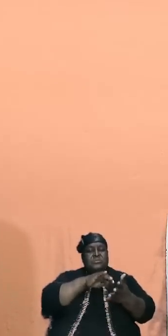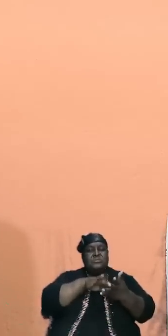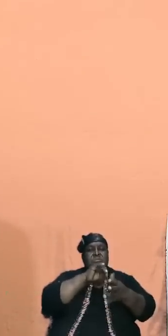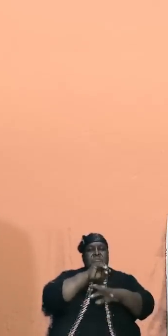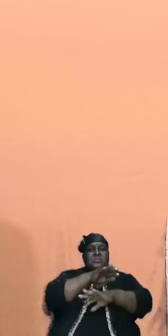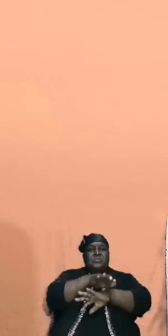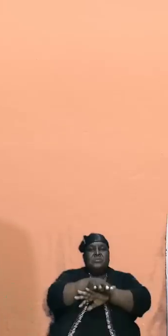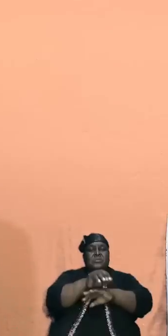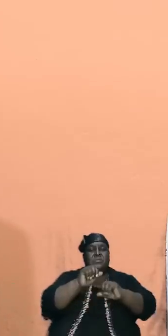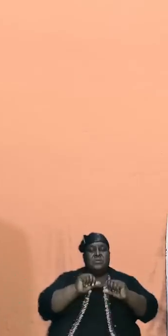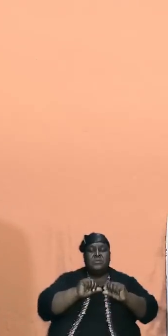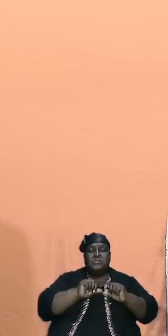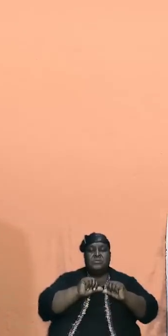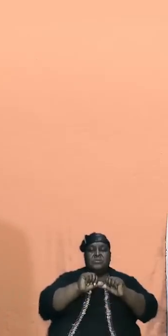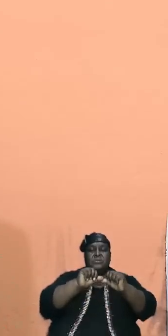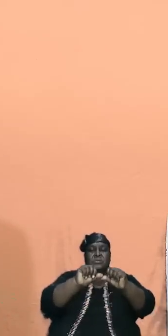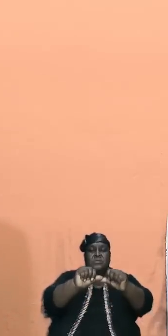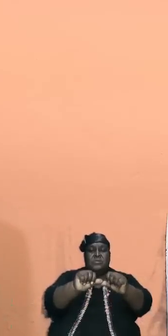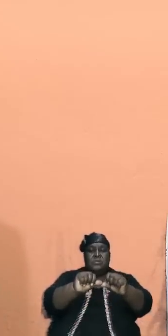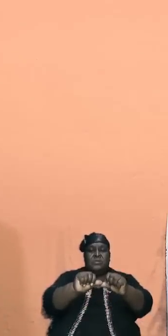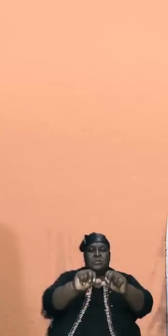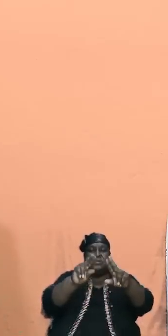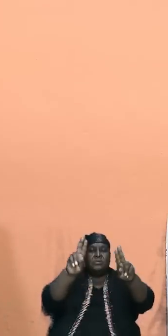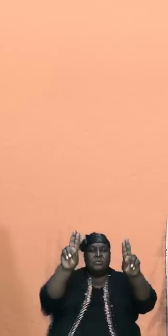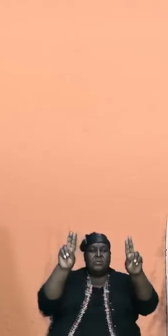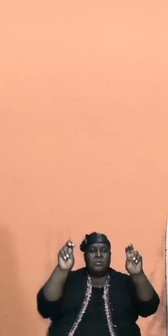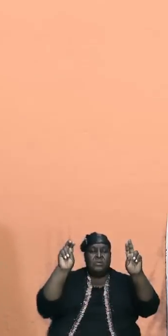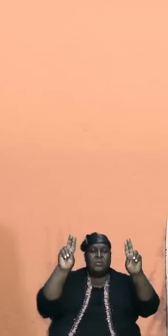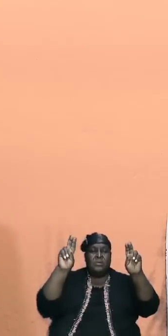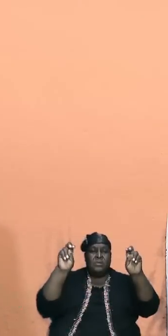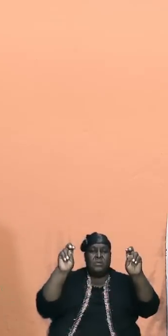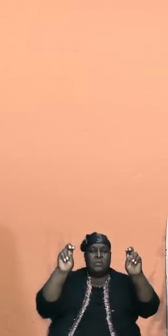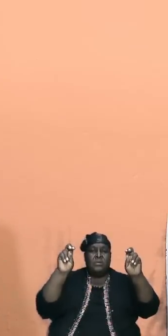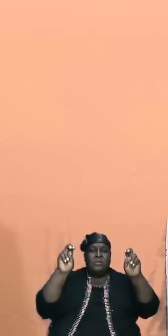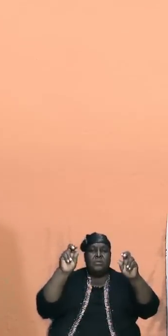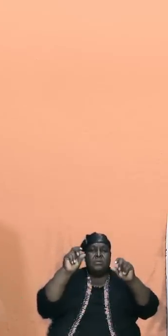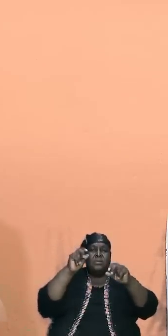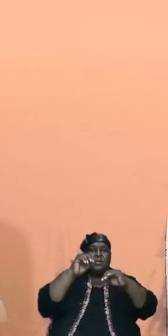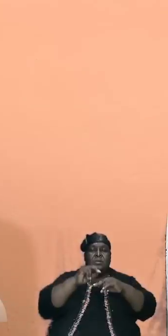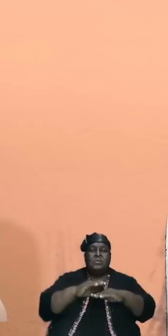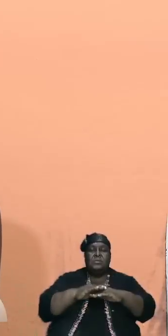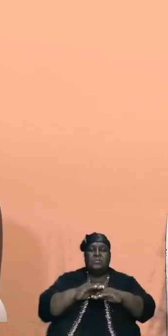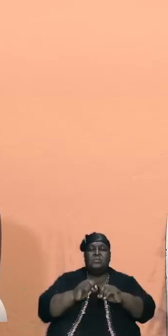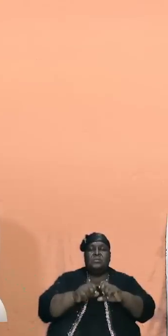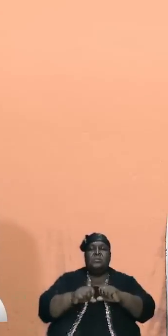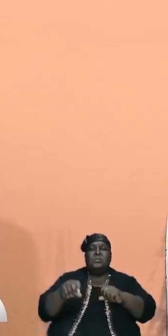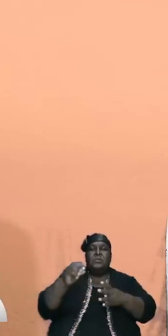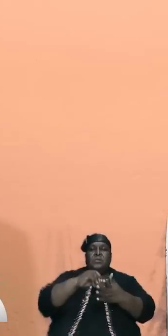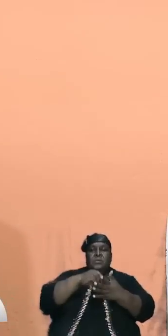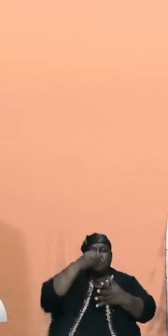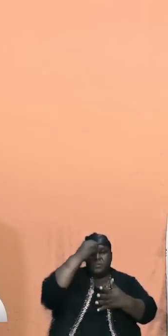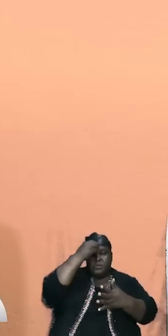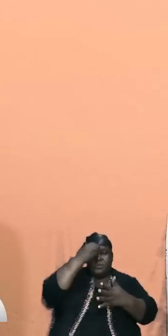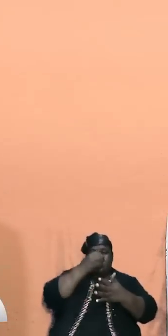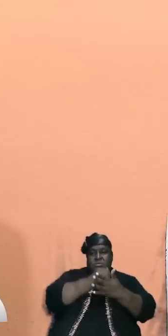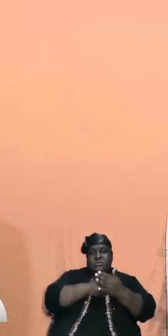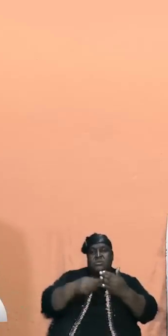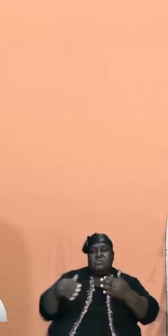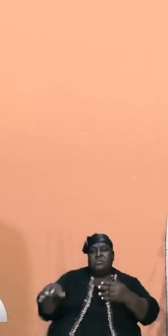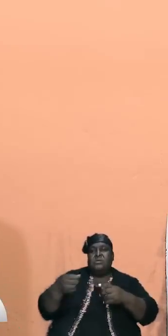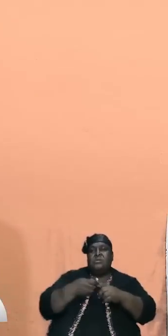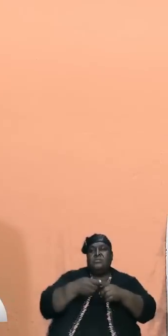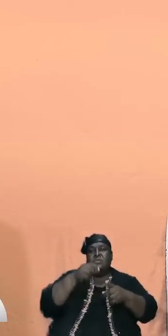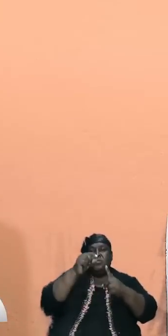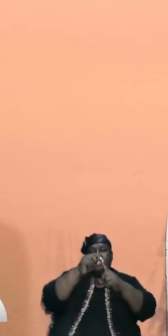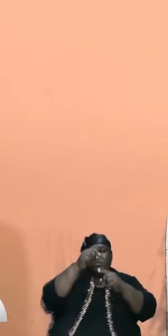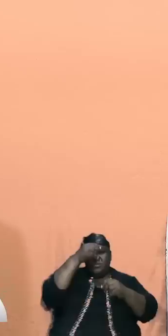we continue along the theme, earnestly contending, amen, that we will learn something from the Word of God tonight.